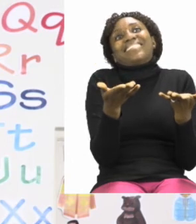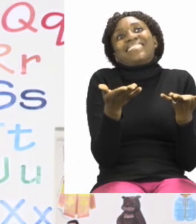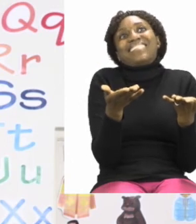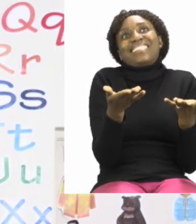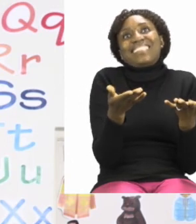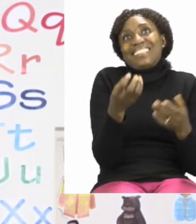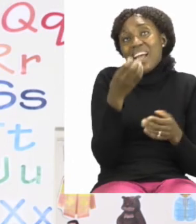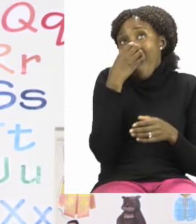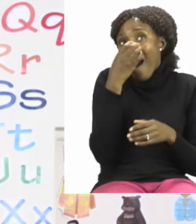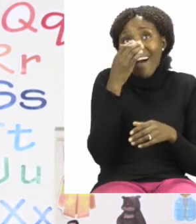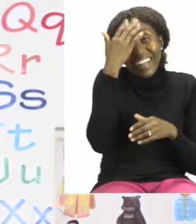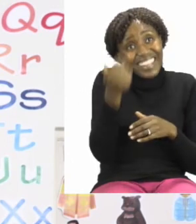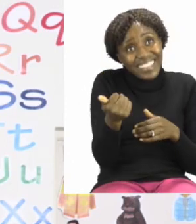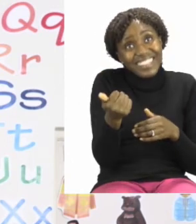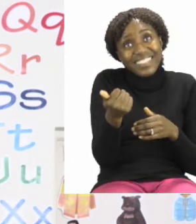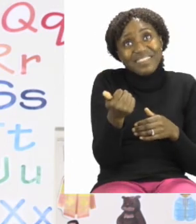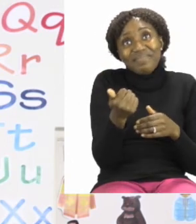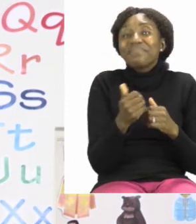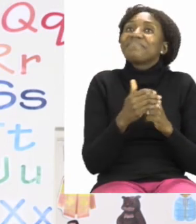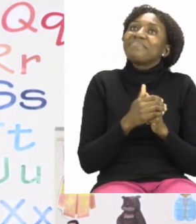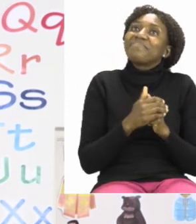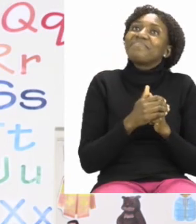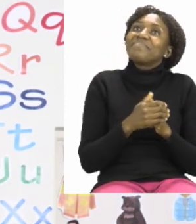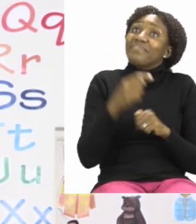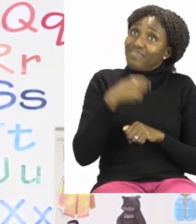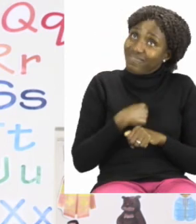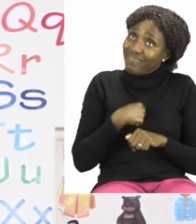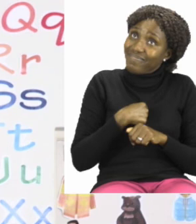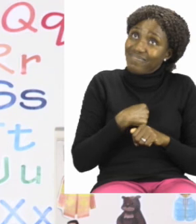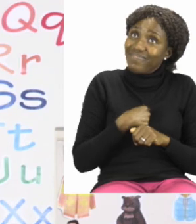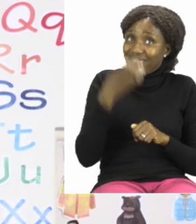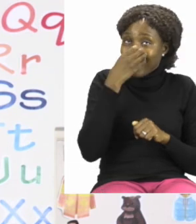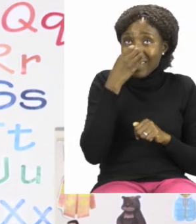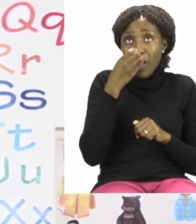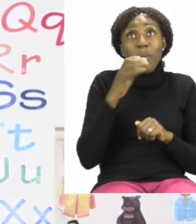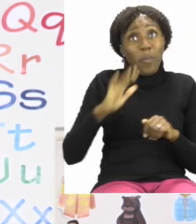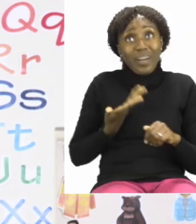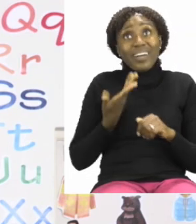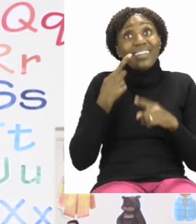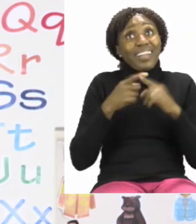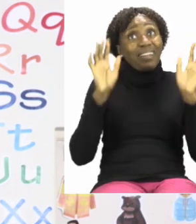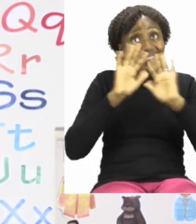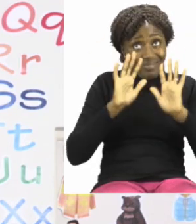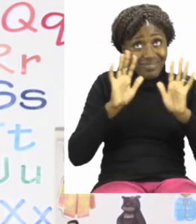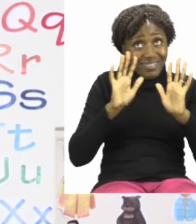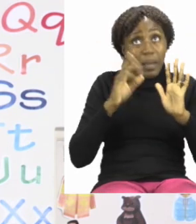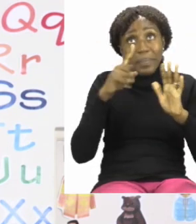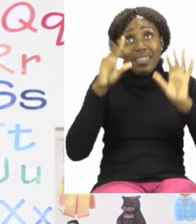are, Soshi. Hello. So, Soshi and I would like to say goodbye. Are you ready to sing,